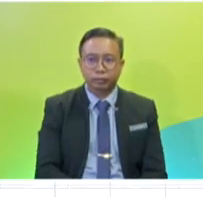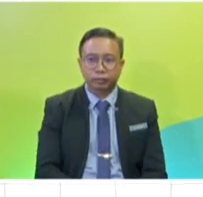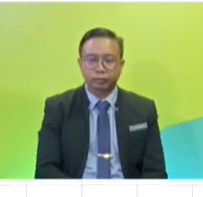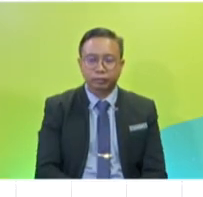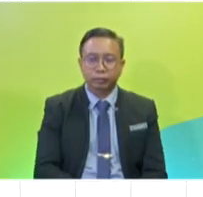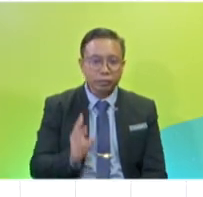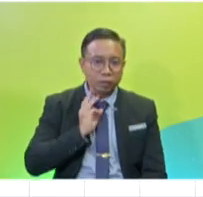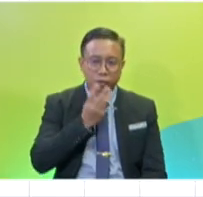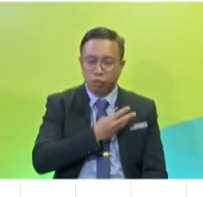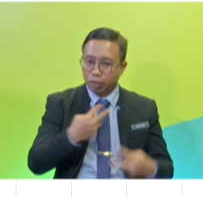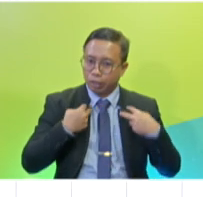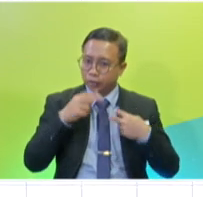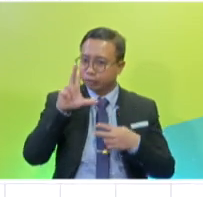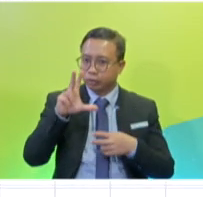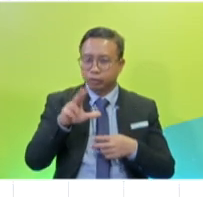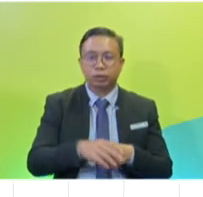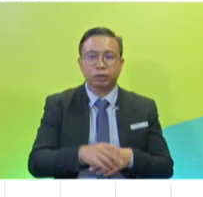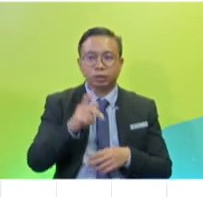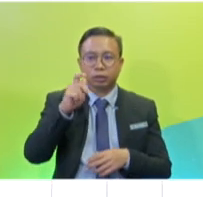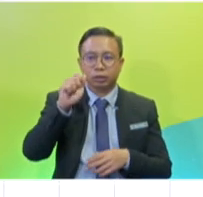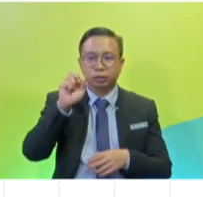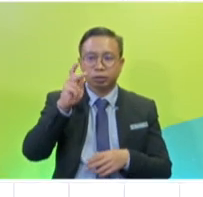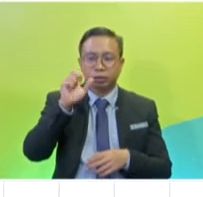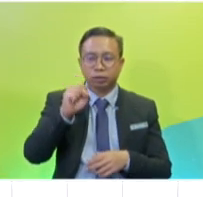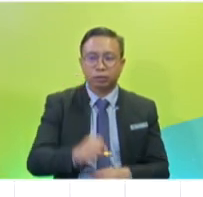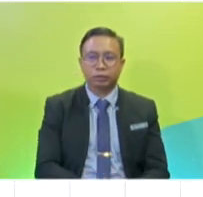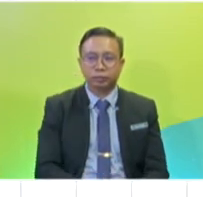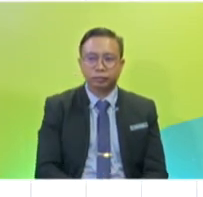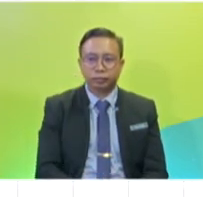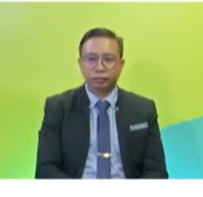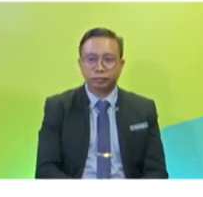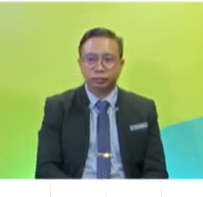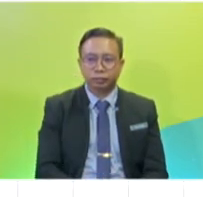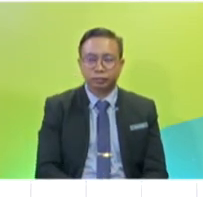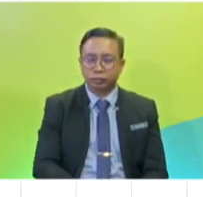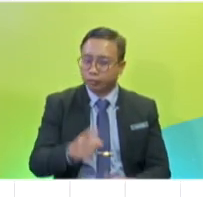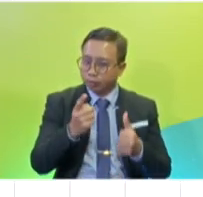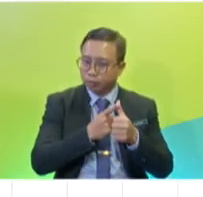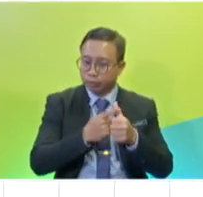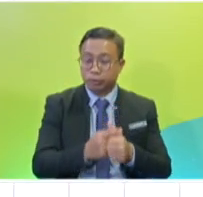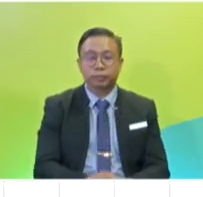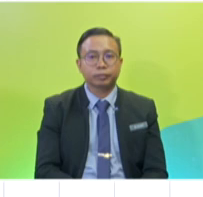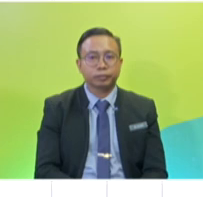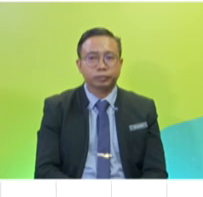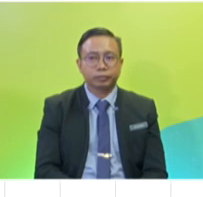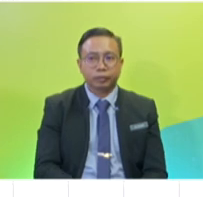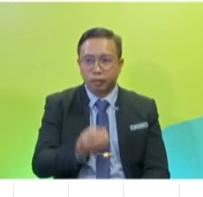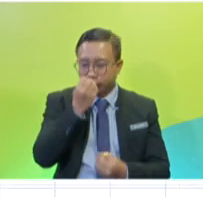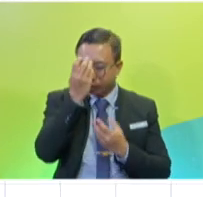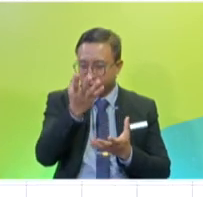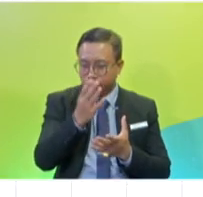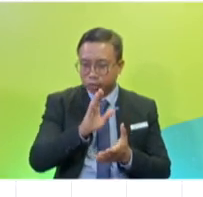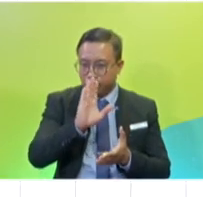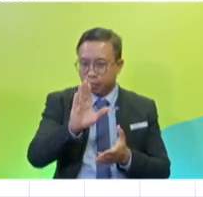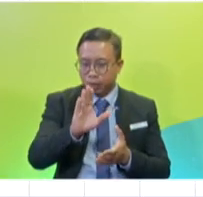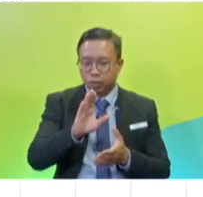We have three tasks. Wow, that's a lot. Okay, what is it? The first task is tell Joe about your